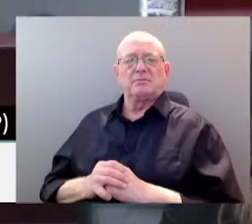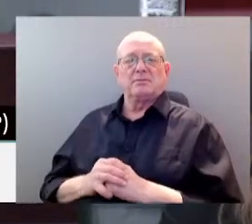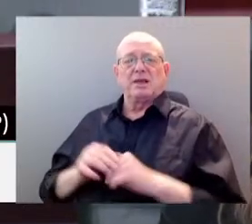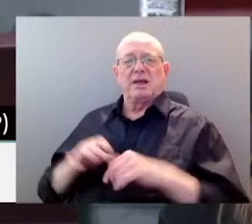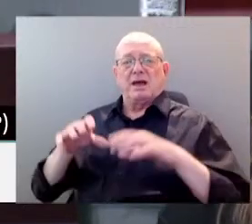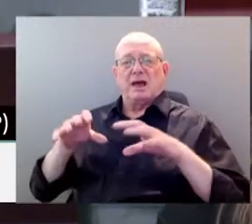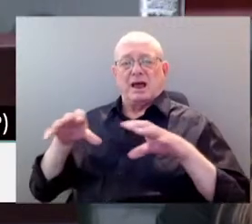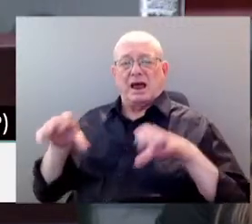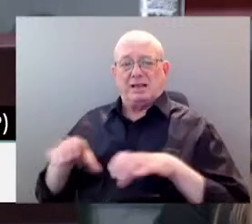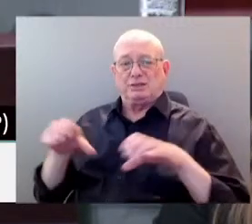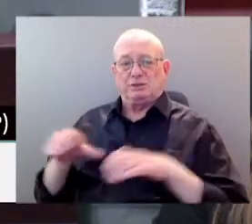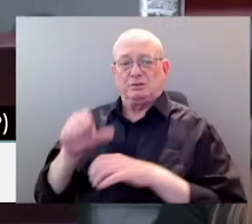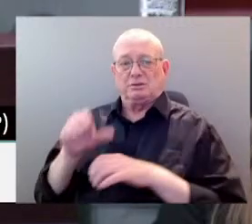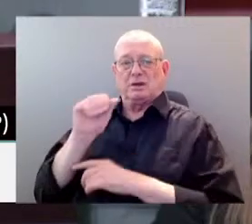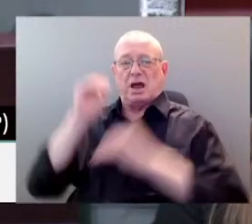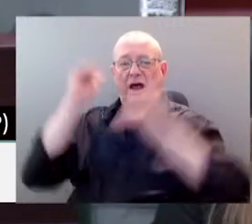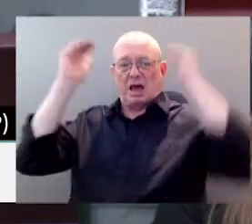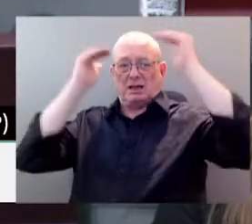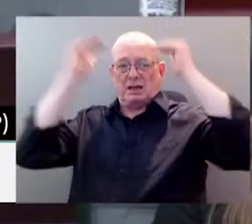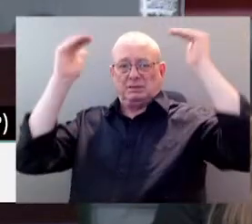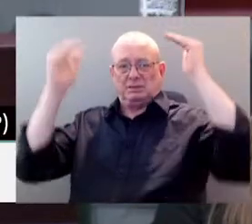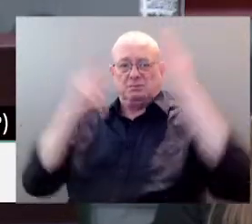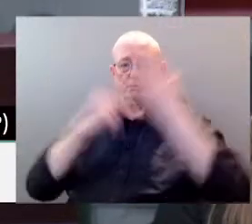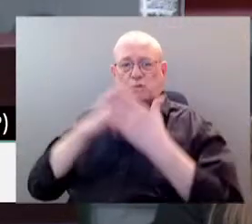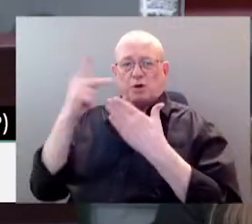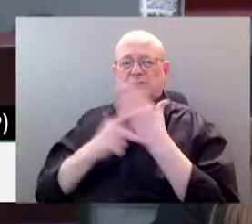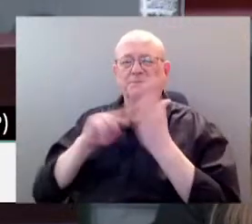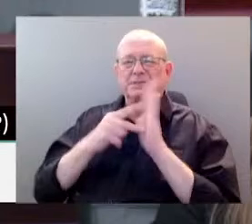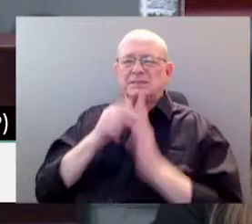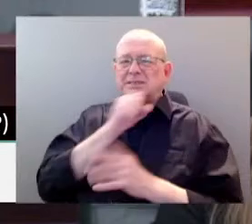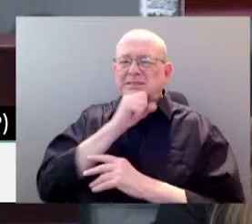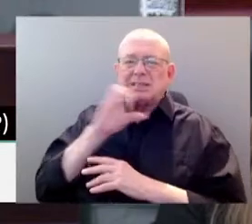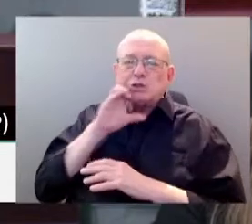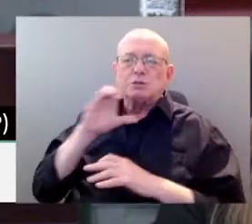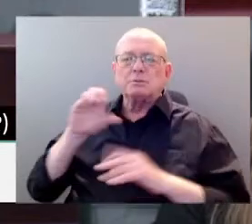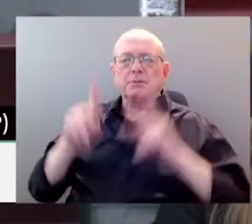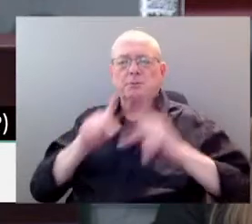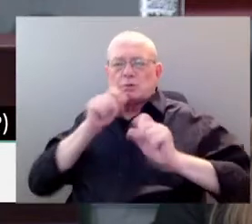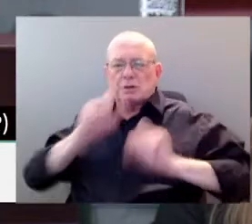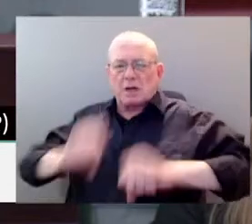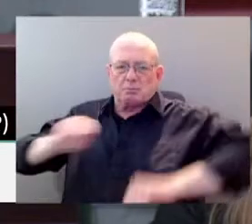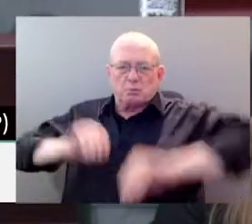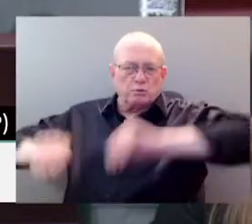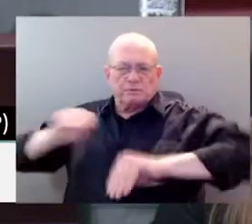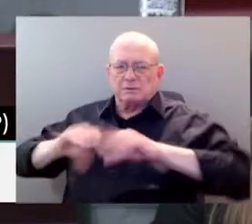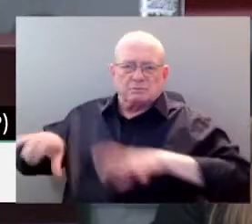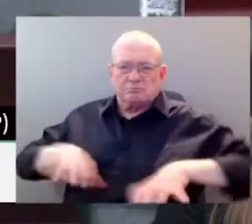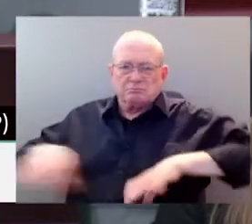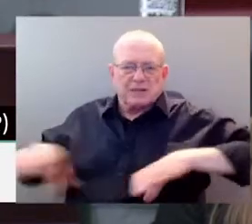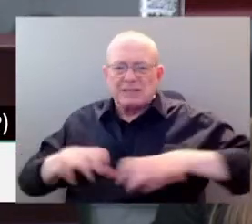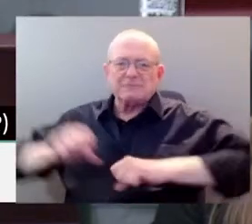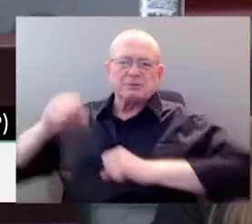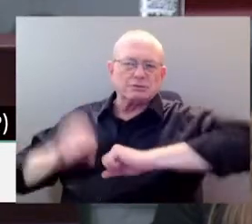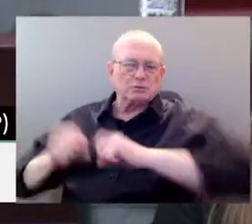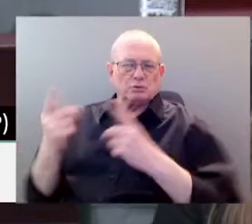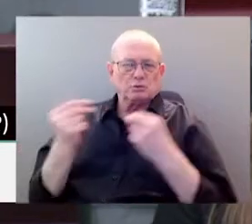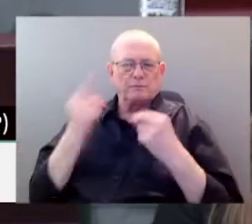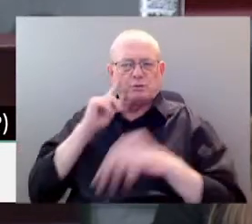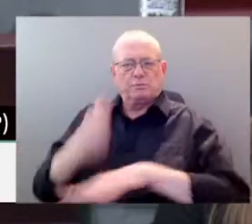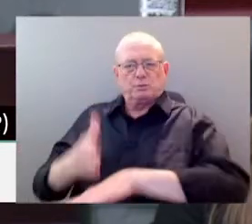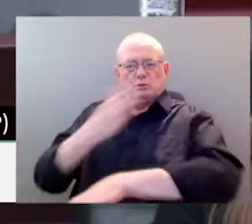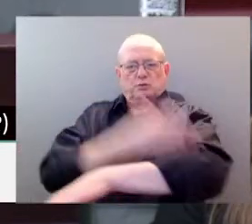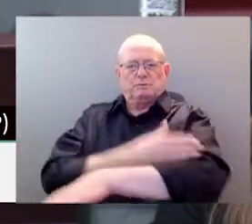improve their health and maintain higher quality of life and given that this program not only improves the life of albertans but also Alo saves us